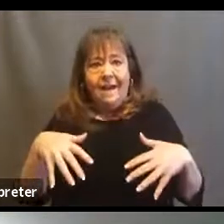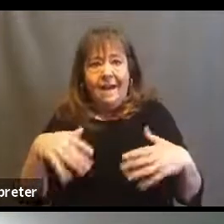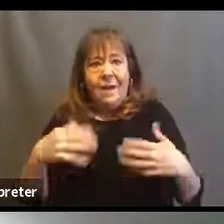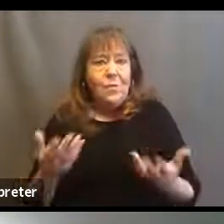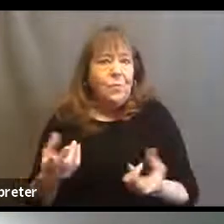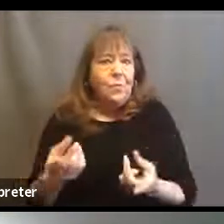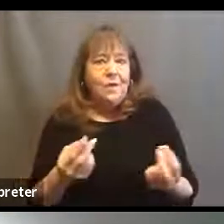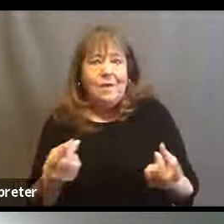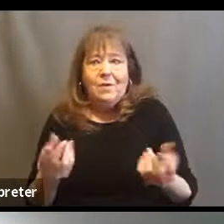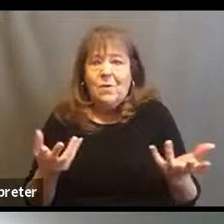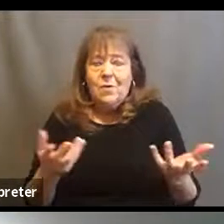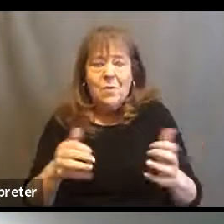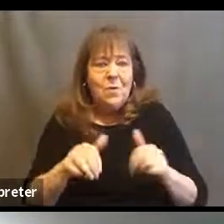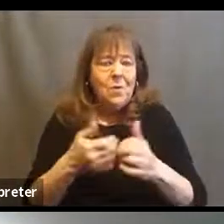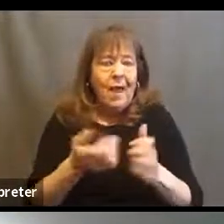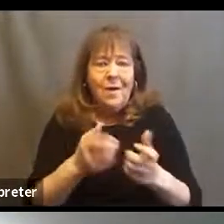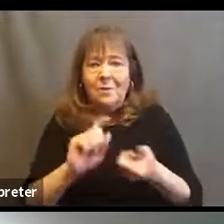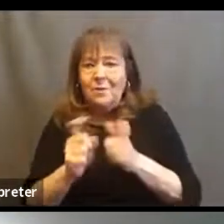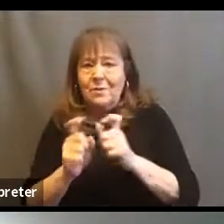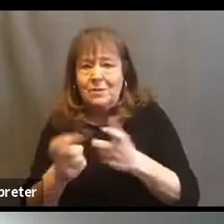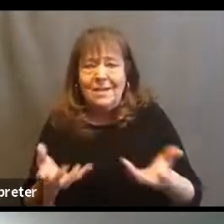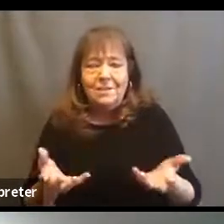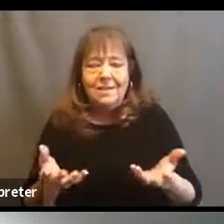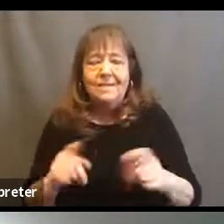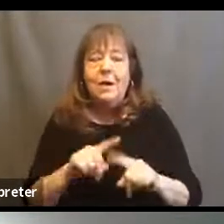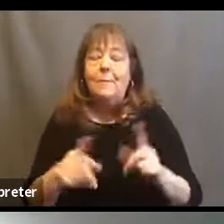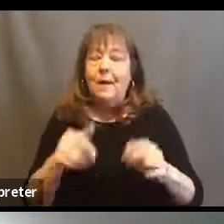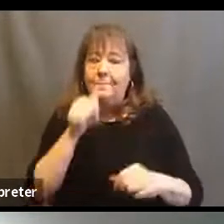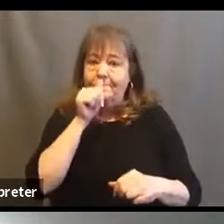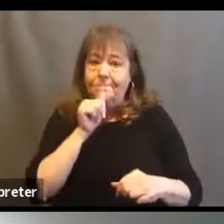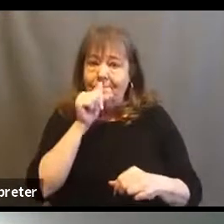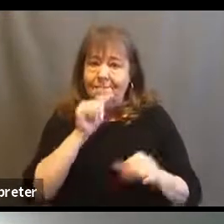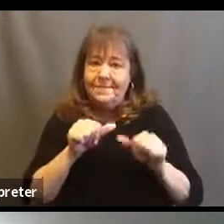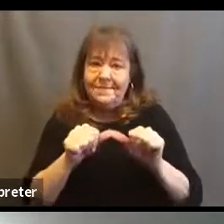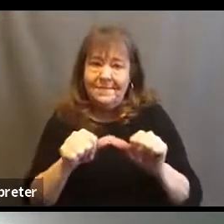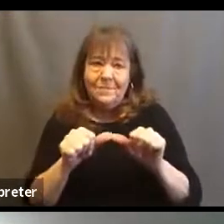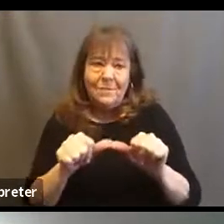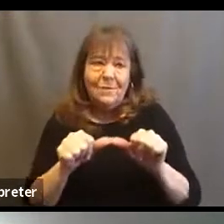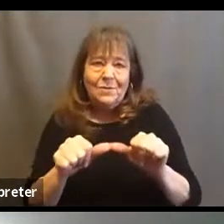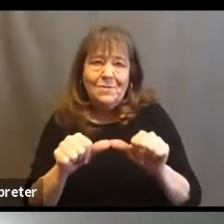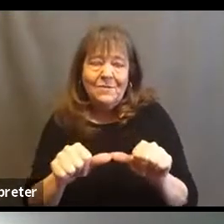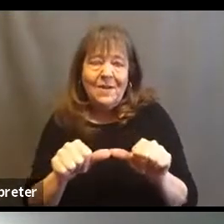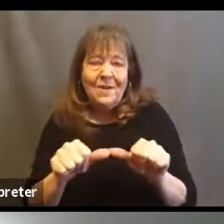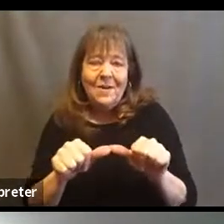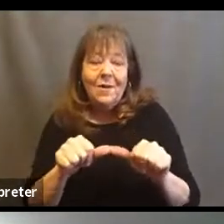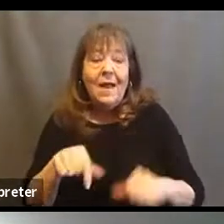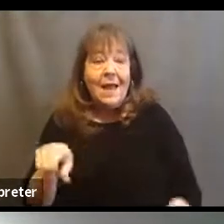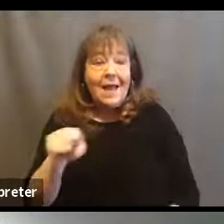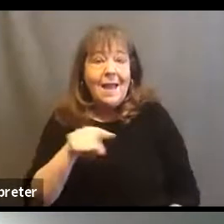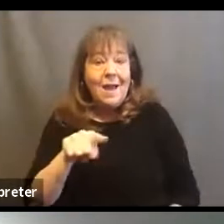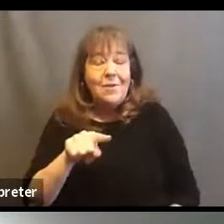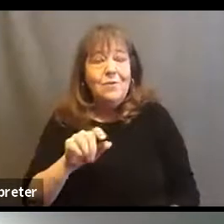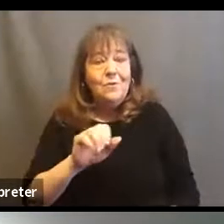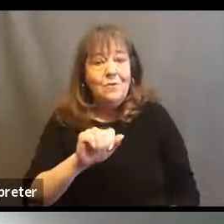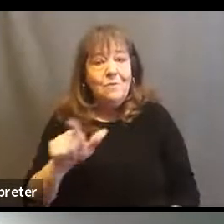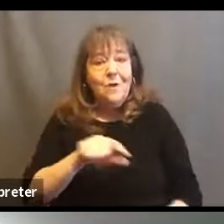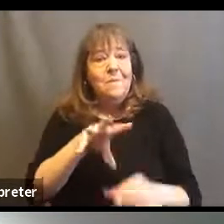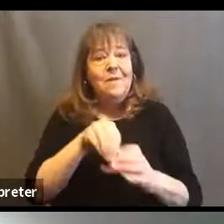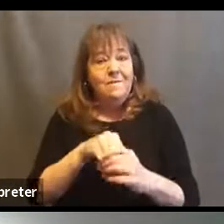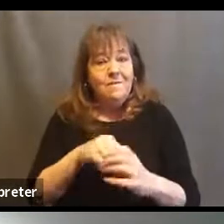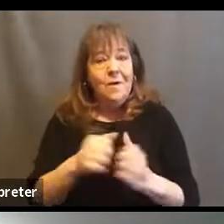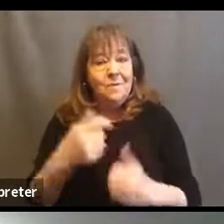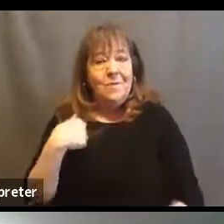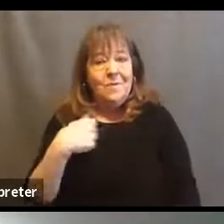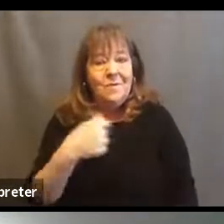was happening around us. But we've continued to persevere through it. And you guys have all been on that journey with